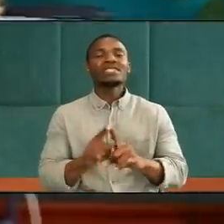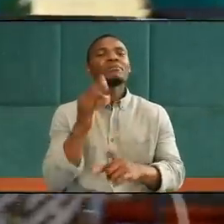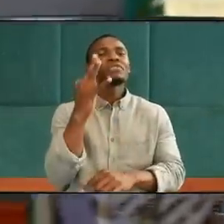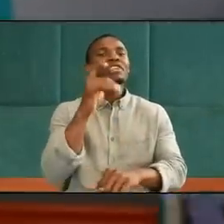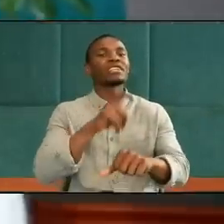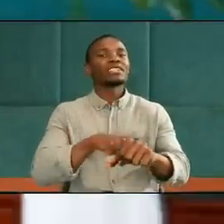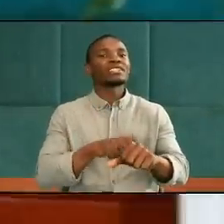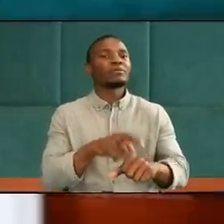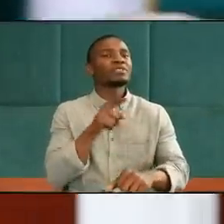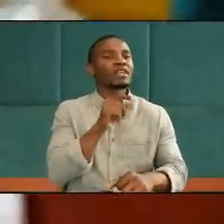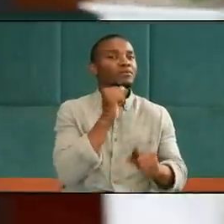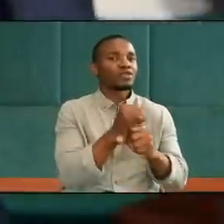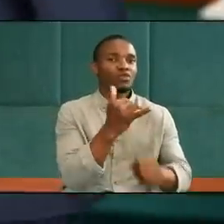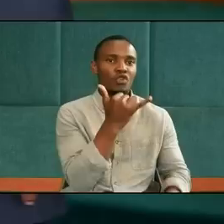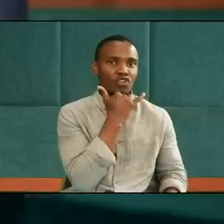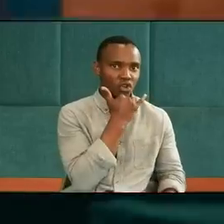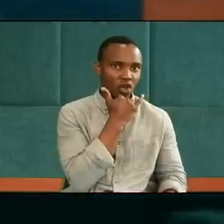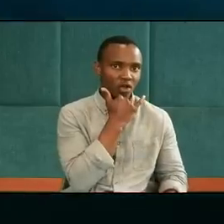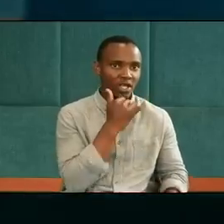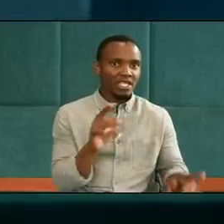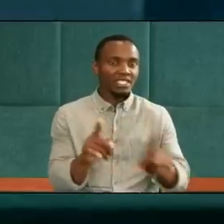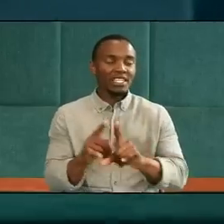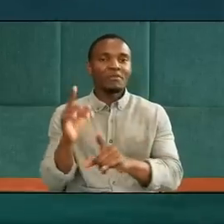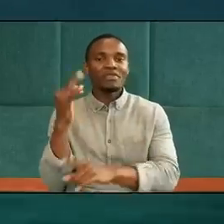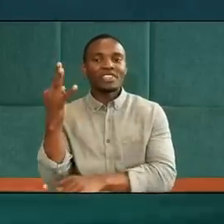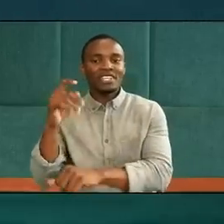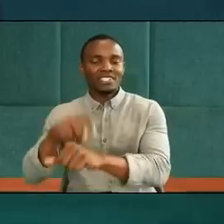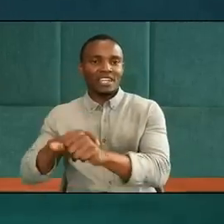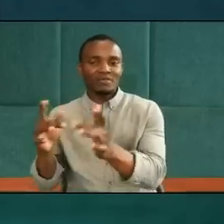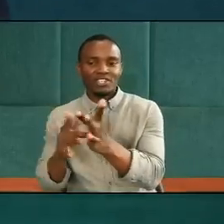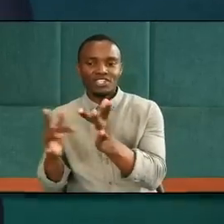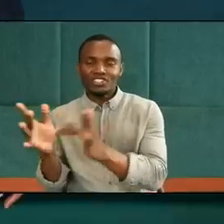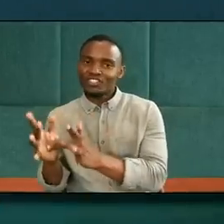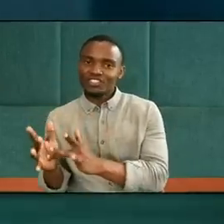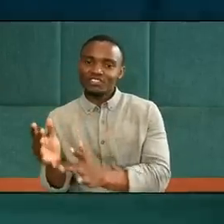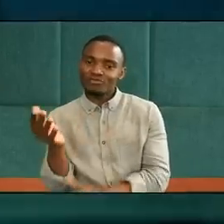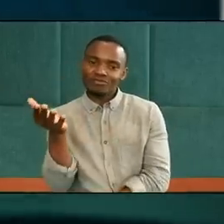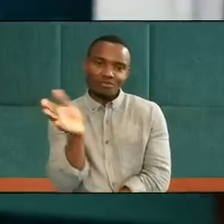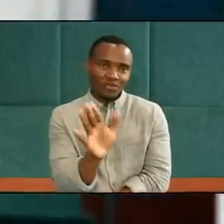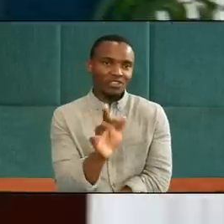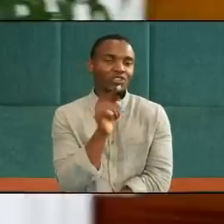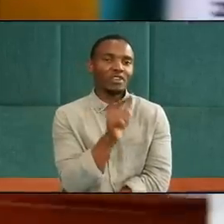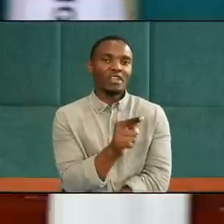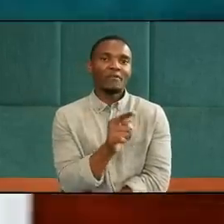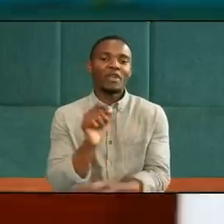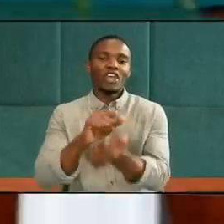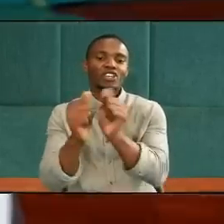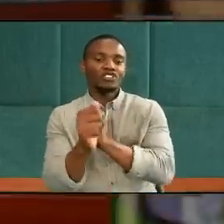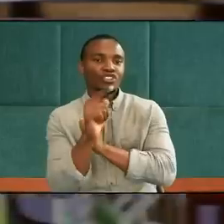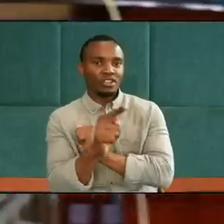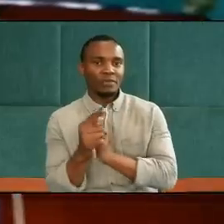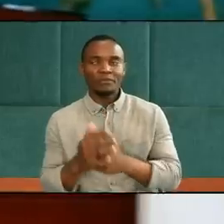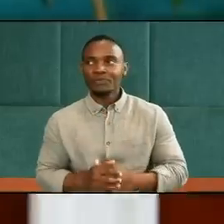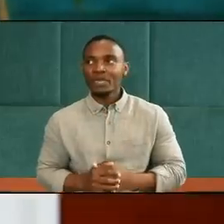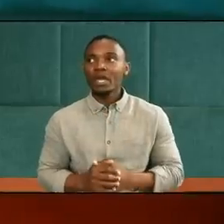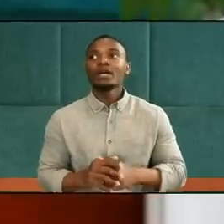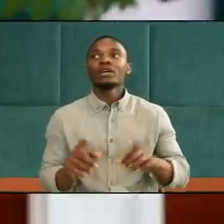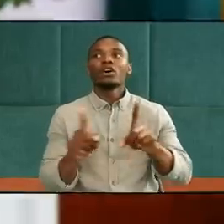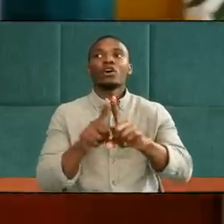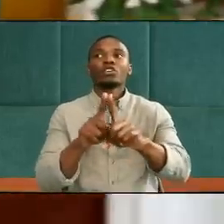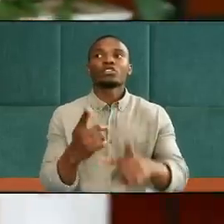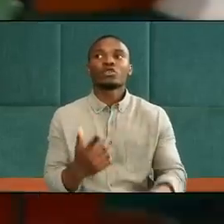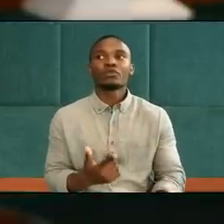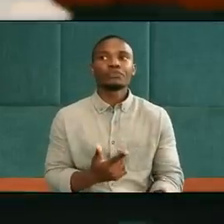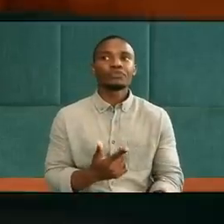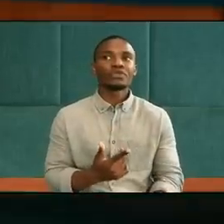times he plundered. Three times Jesus restored him. And by the way, those of you church members,